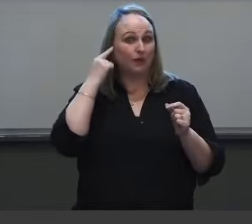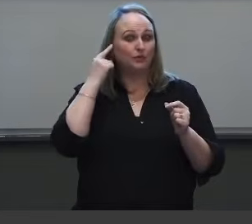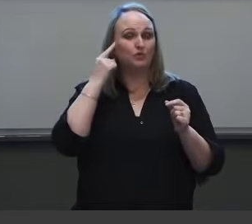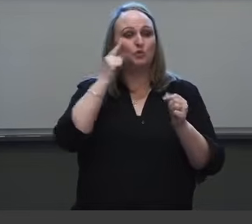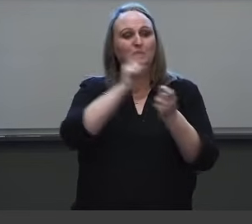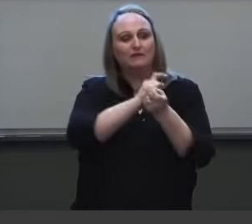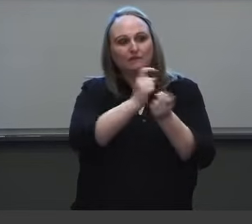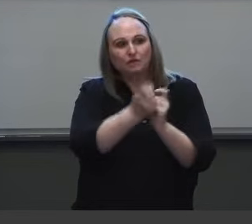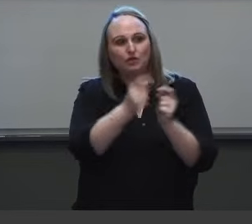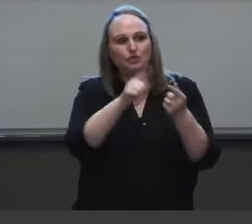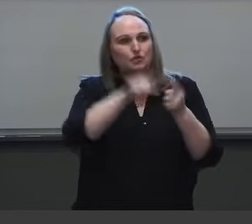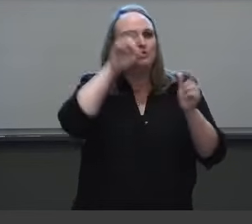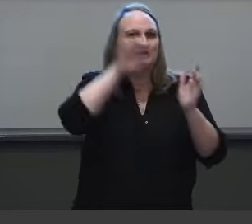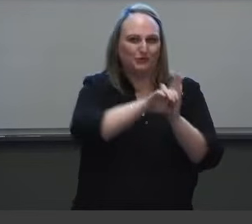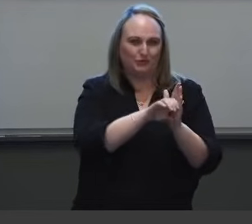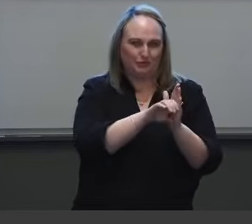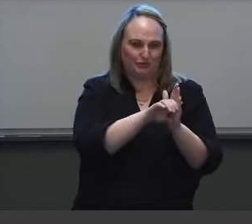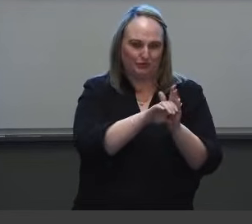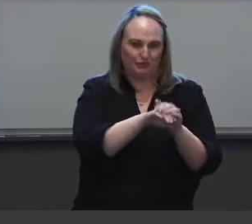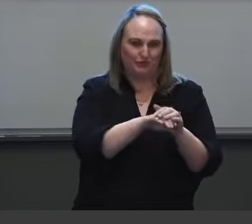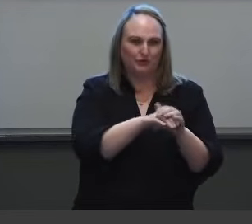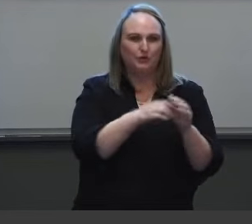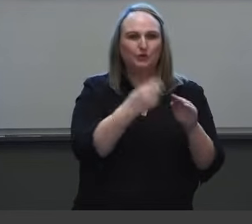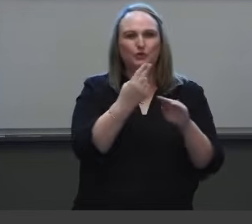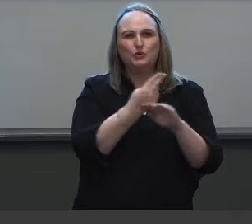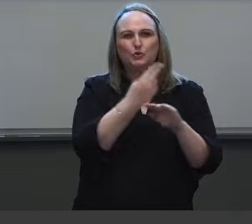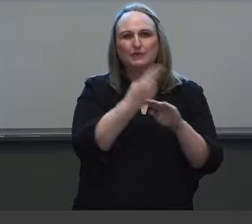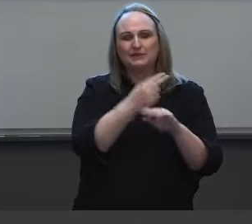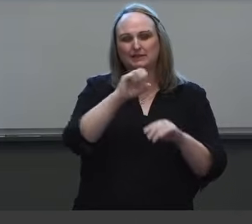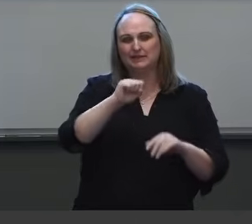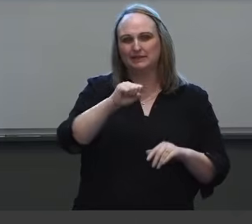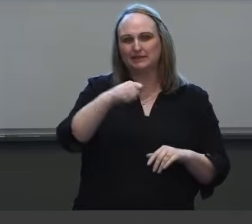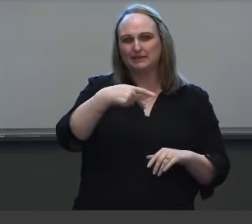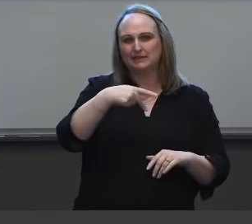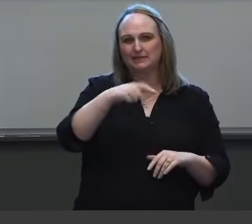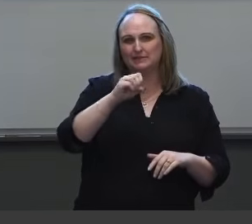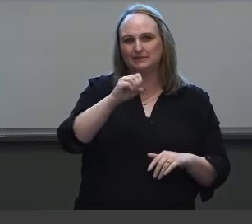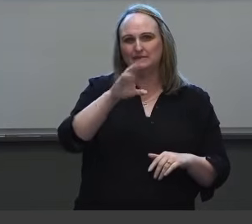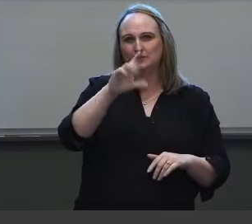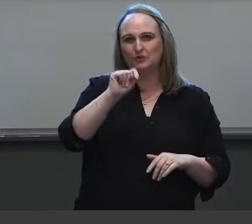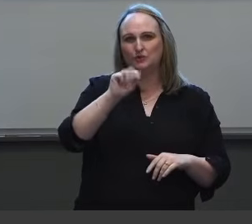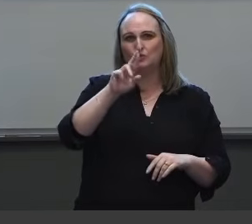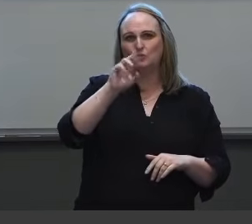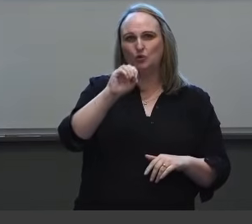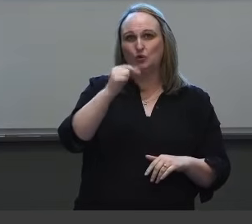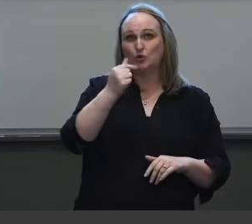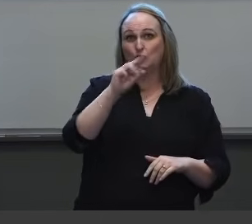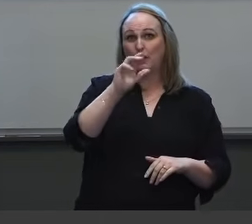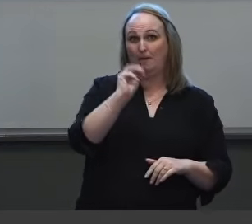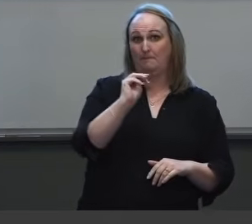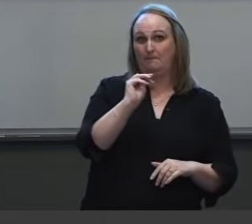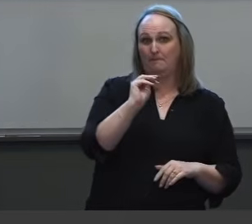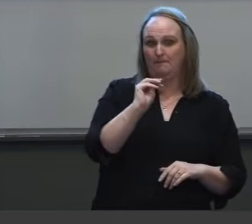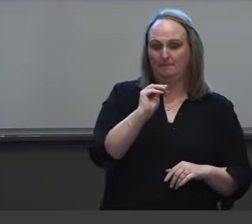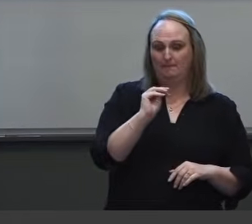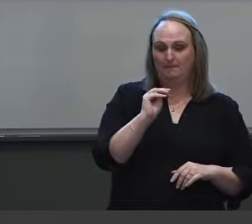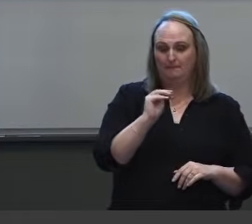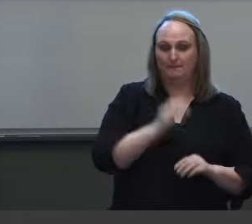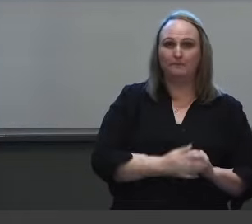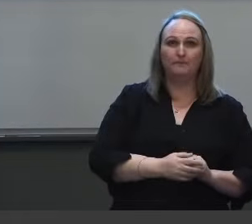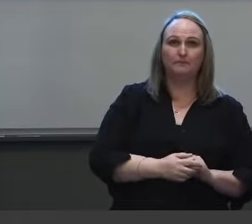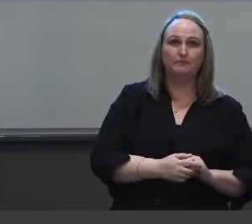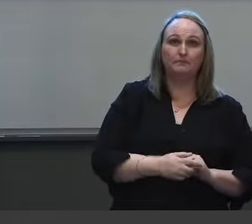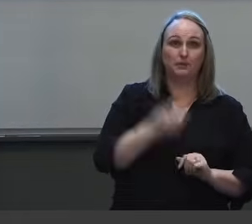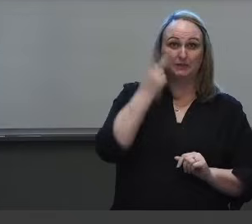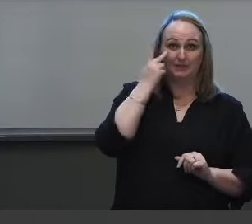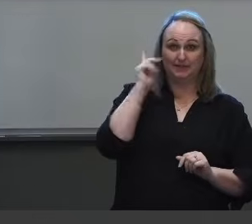pictures using spectrograms. So I try to use the pointer here. You